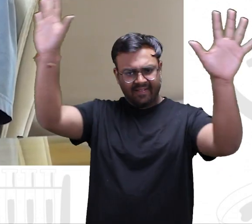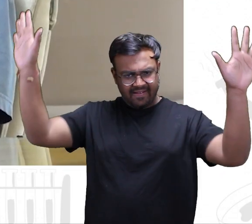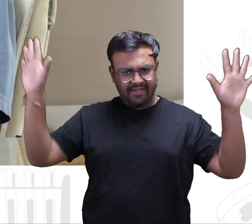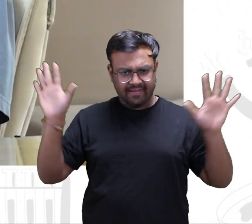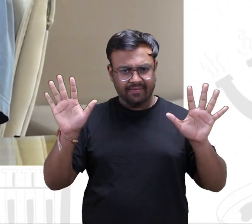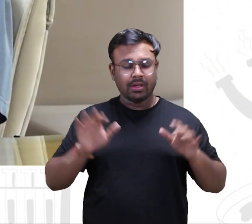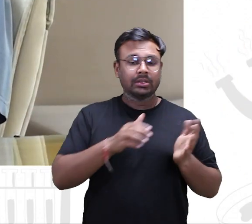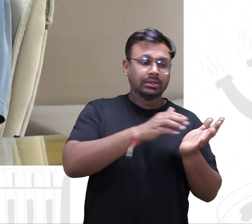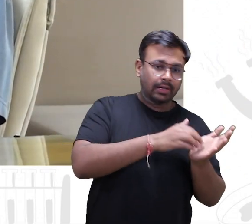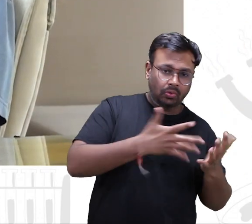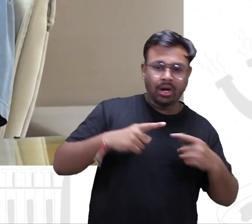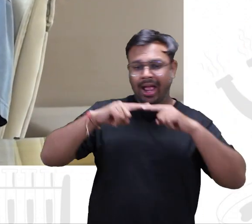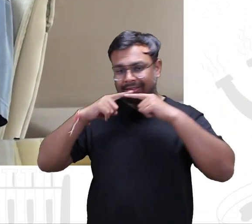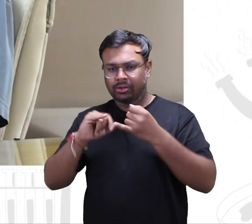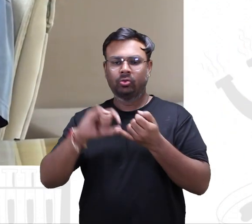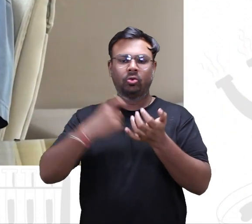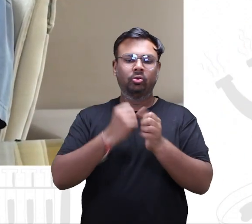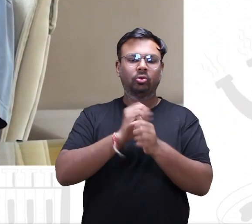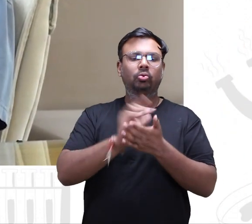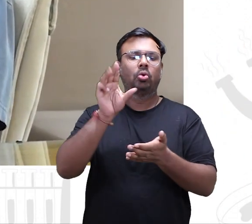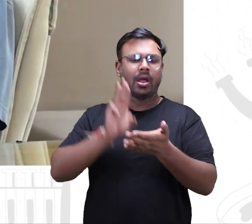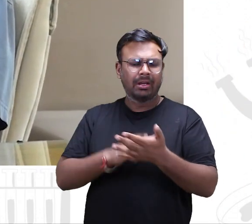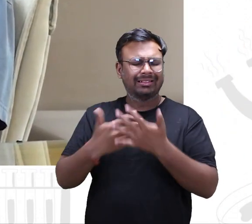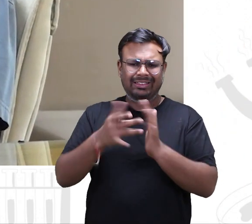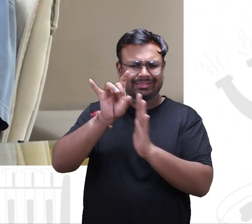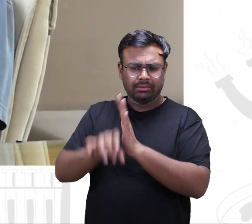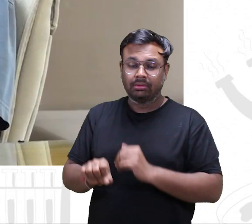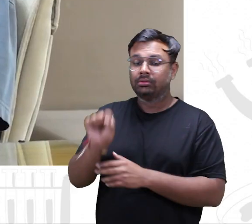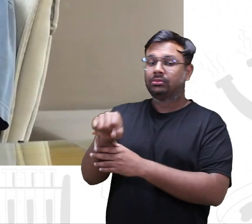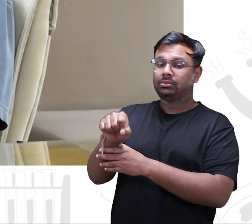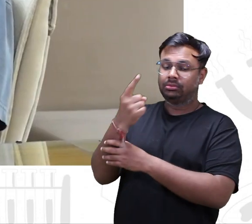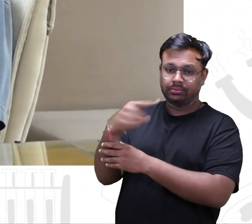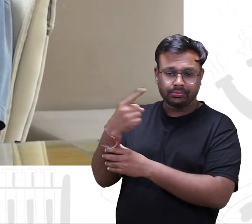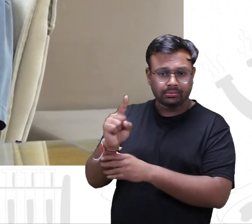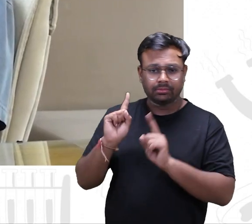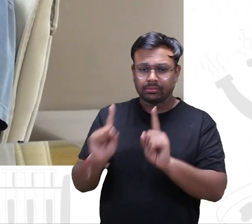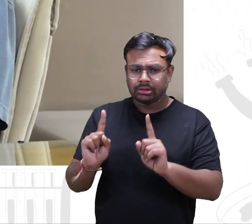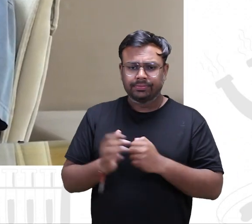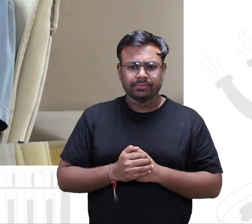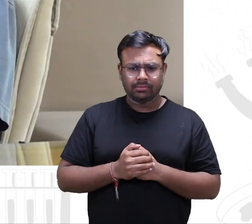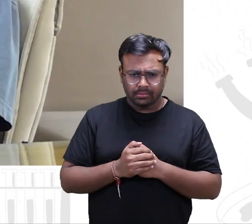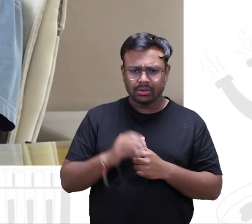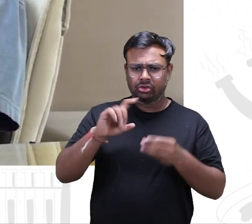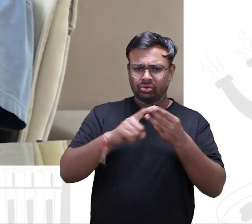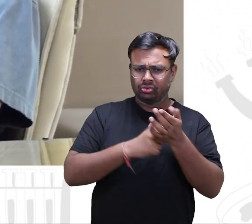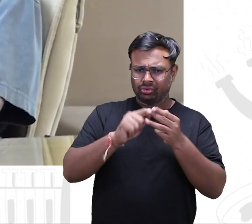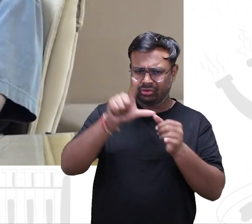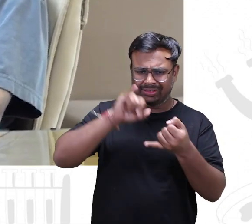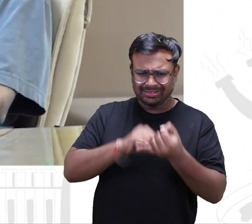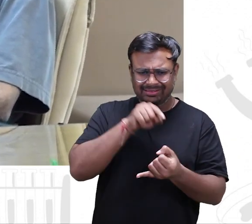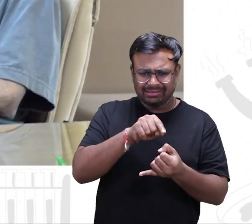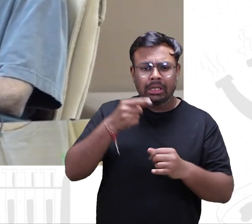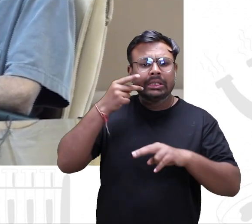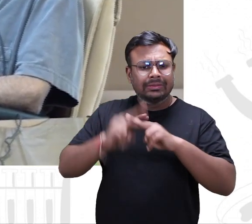it's rice or corn or sorghum or whatever. Yeah. Right. And so these are all